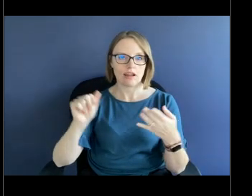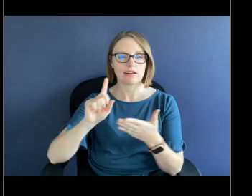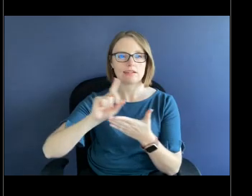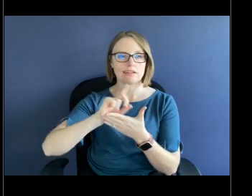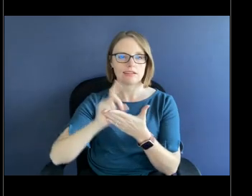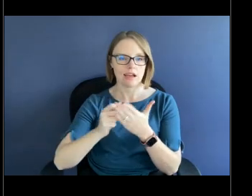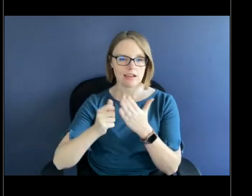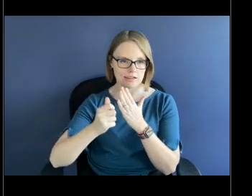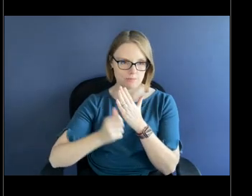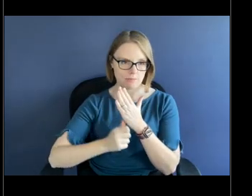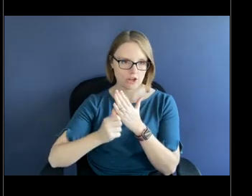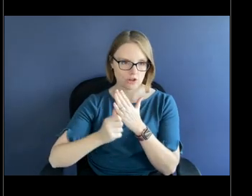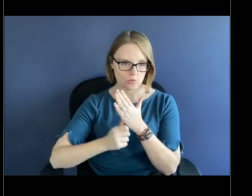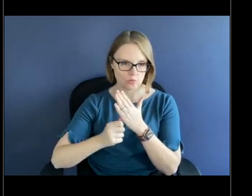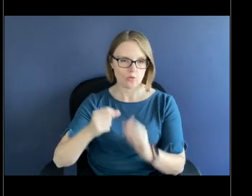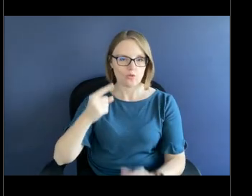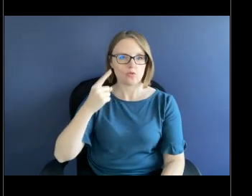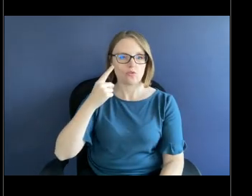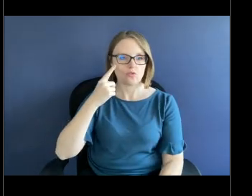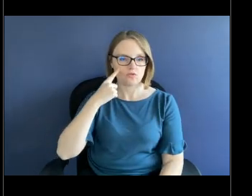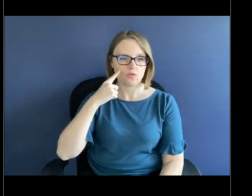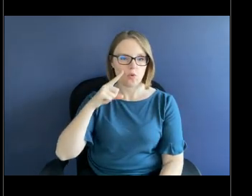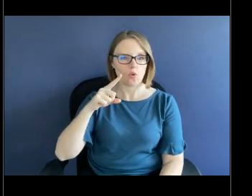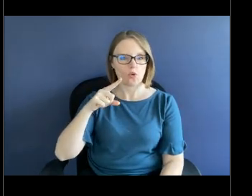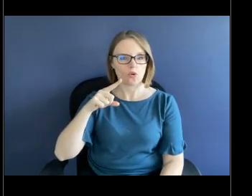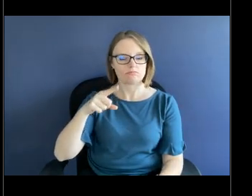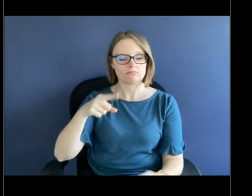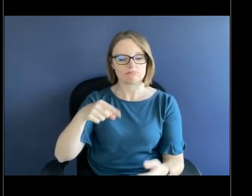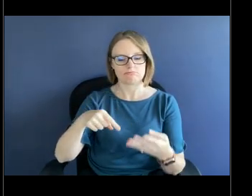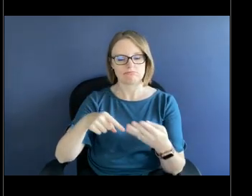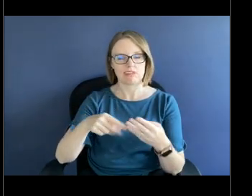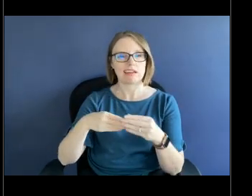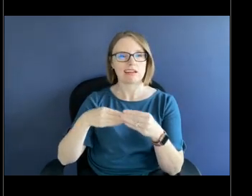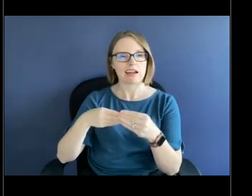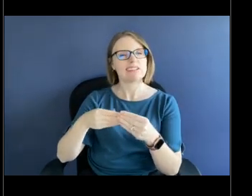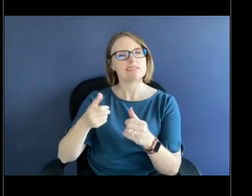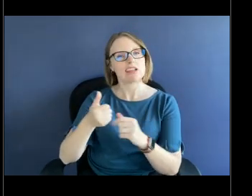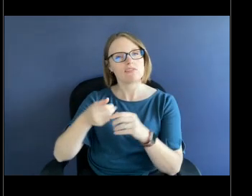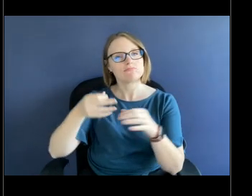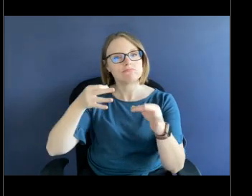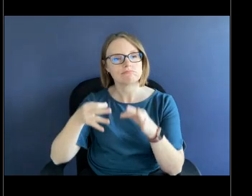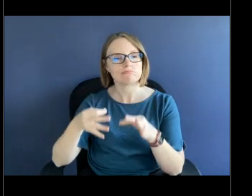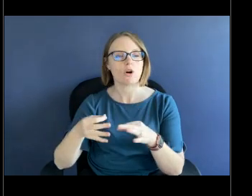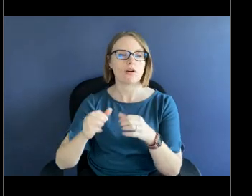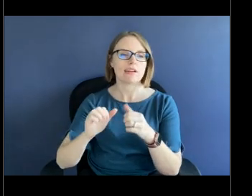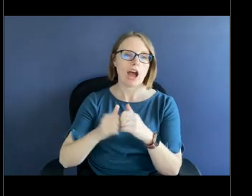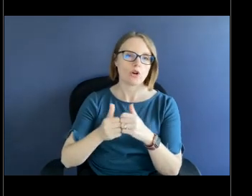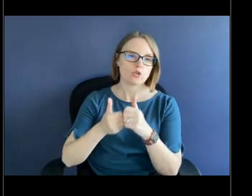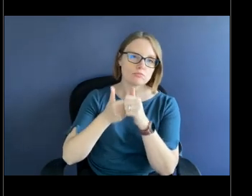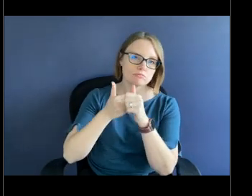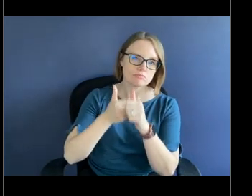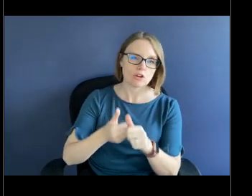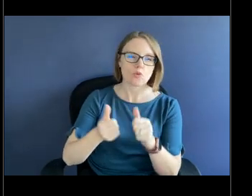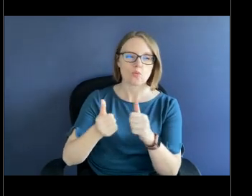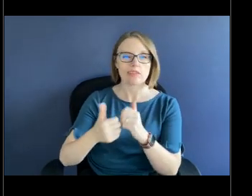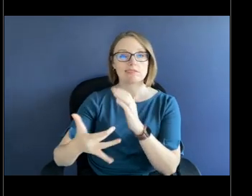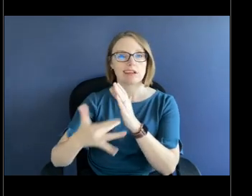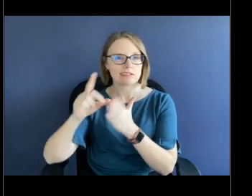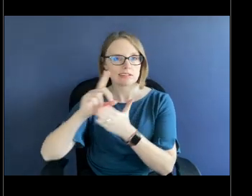Manual for the guidance it provides about compliance with the technical design